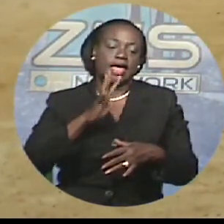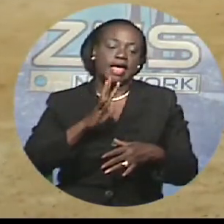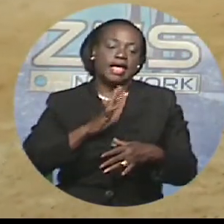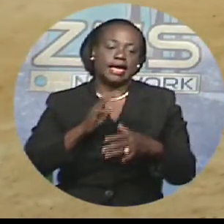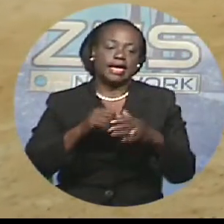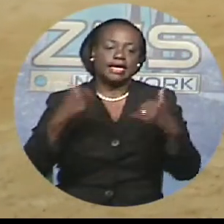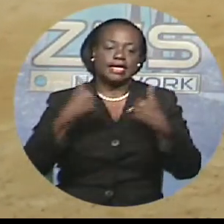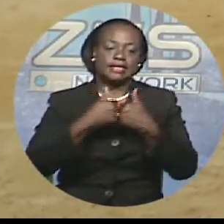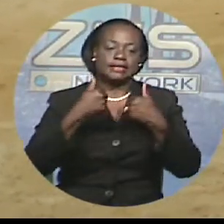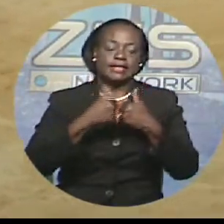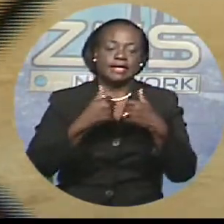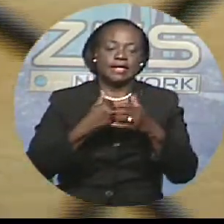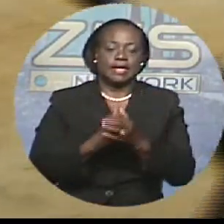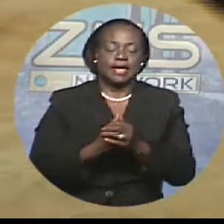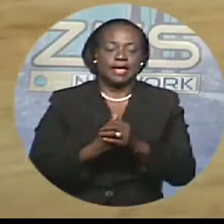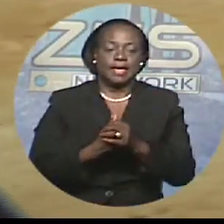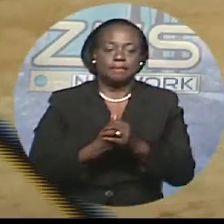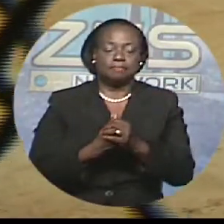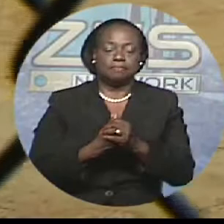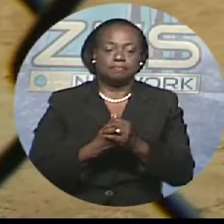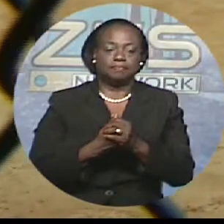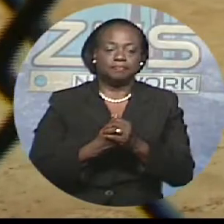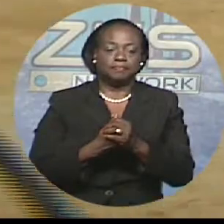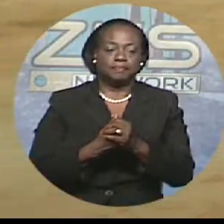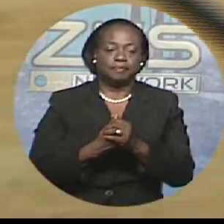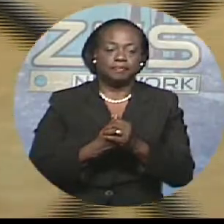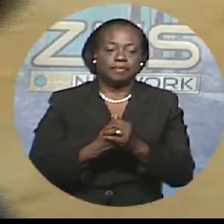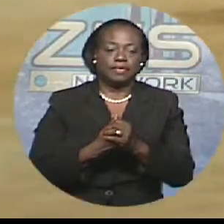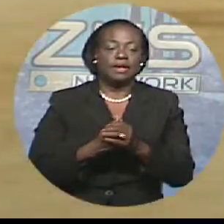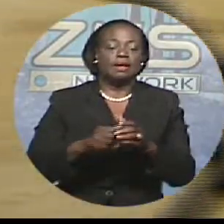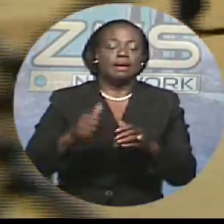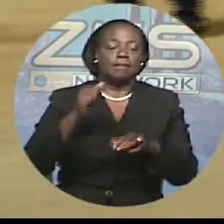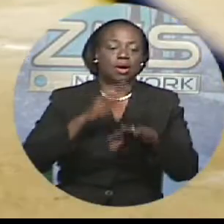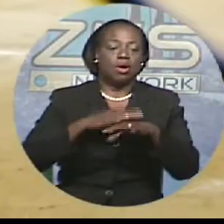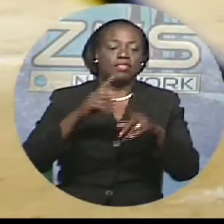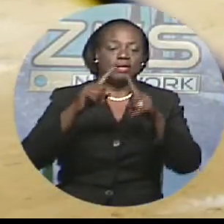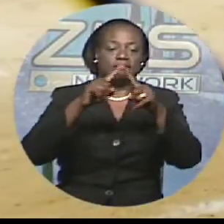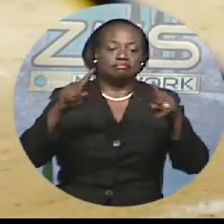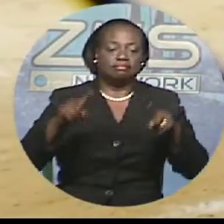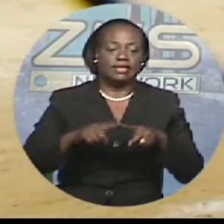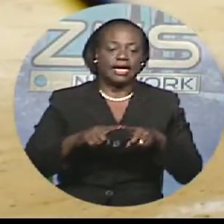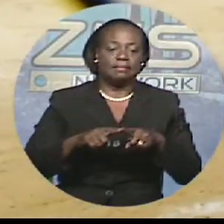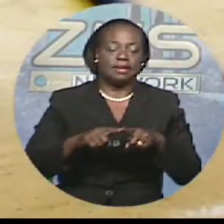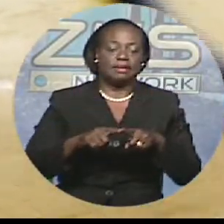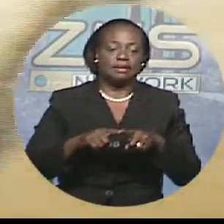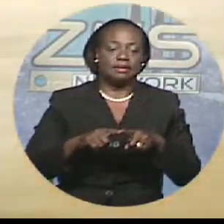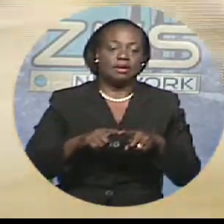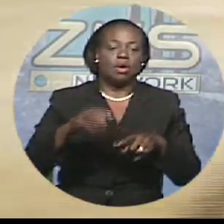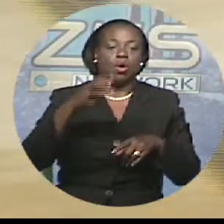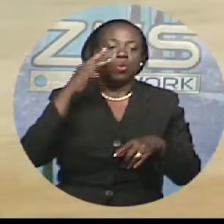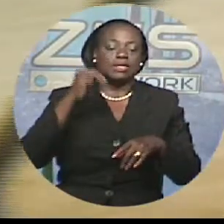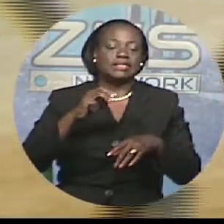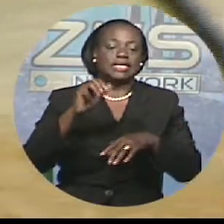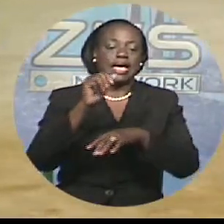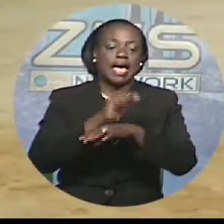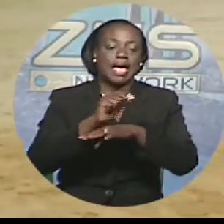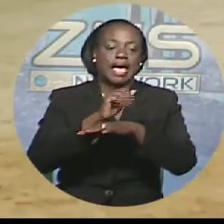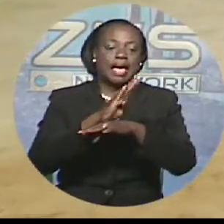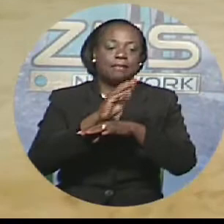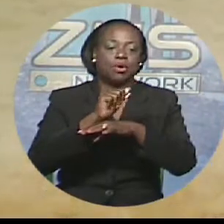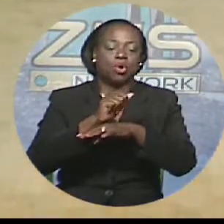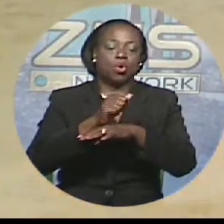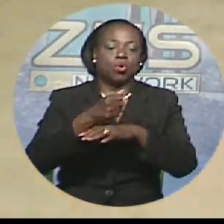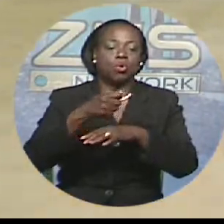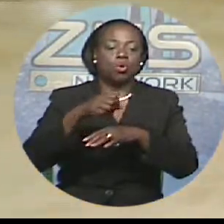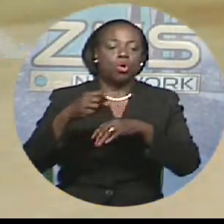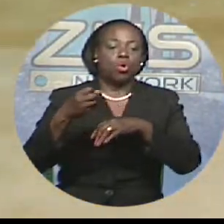half time limit, whichever comes first. And back on the diamond was the defending ladies champ, Abaco Grocery Diamond Dolls, who